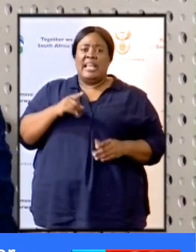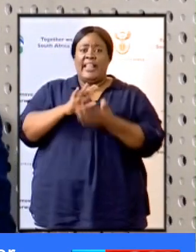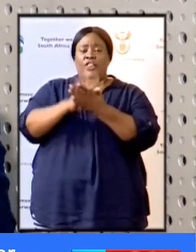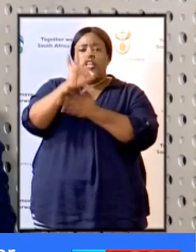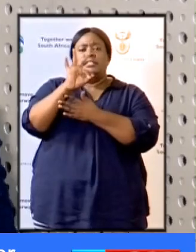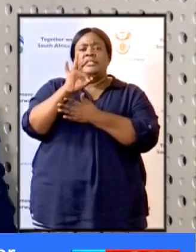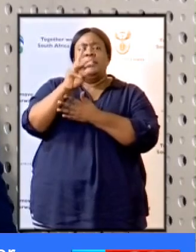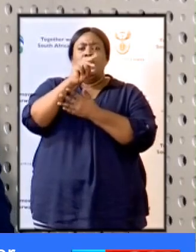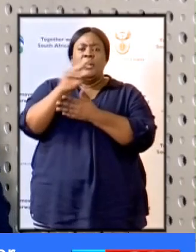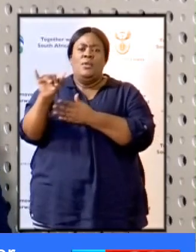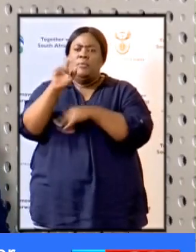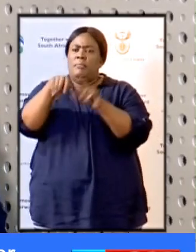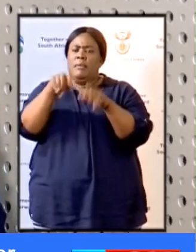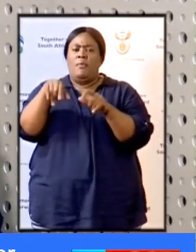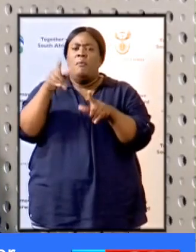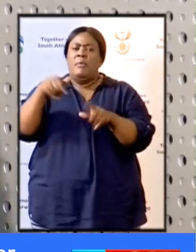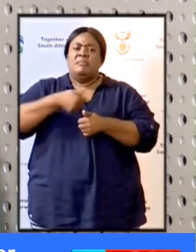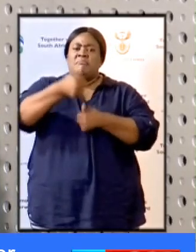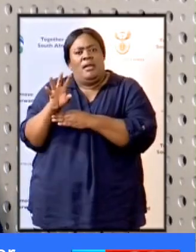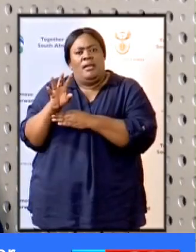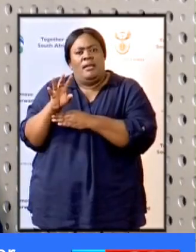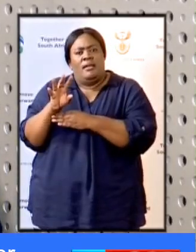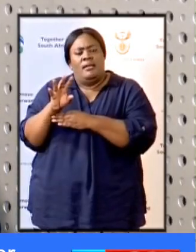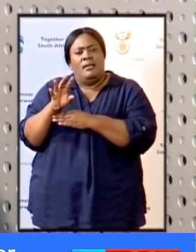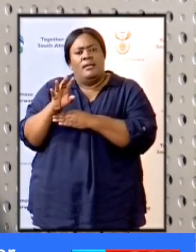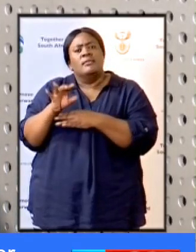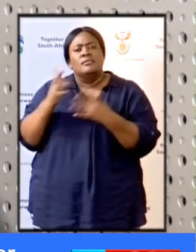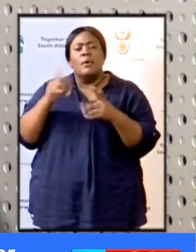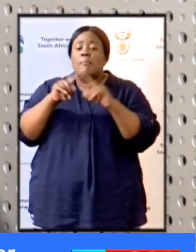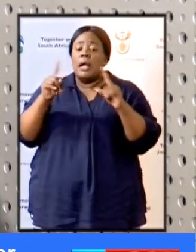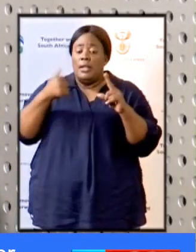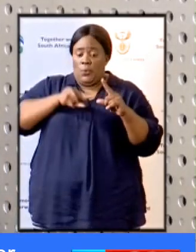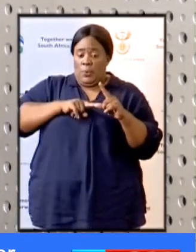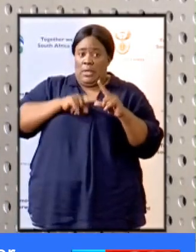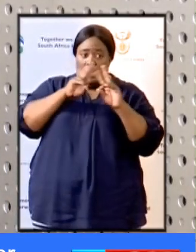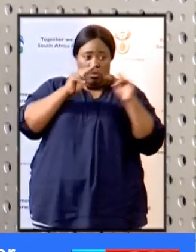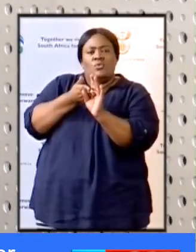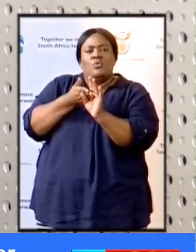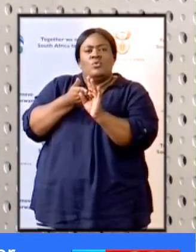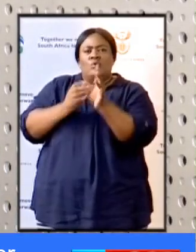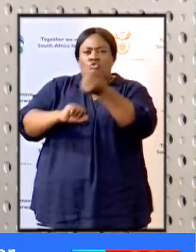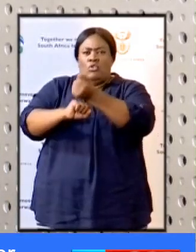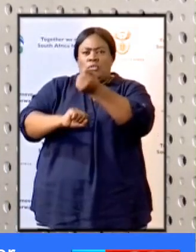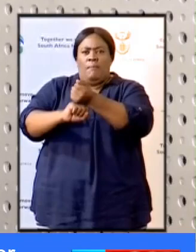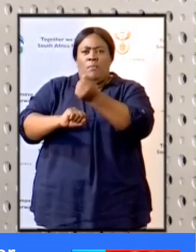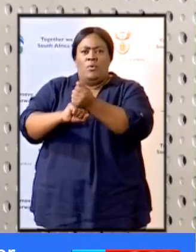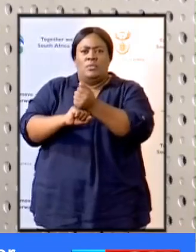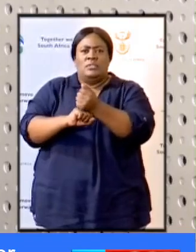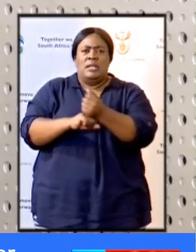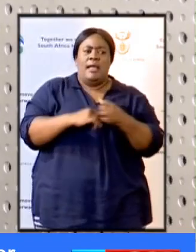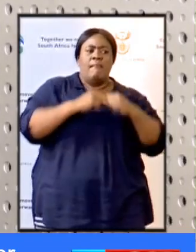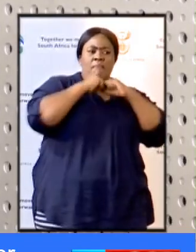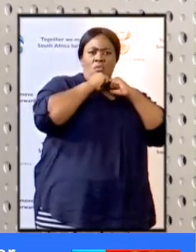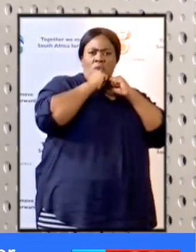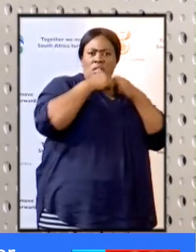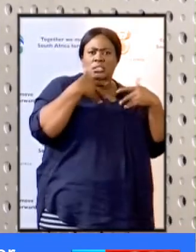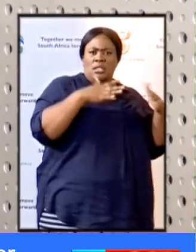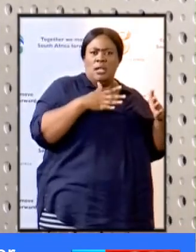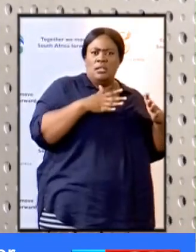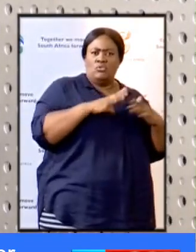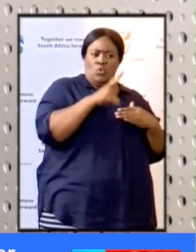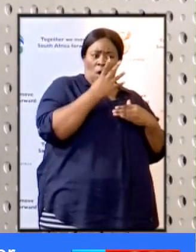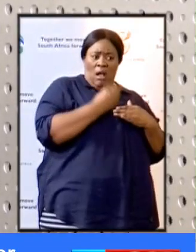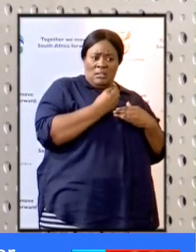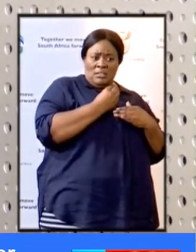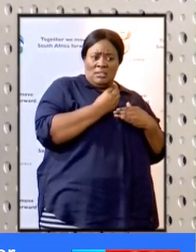so we figure balances that we have to make, and I think we have to discuss as a nation. And parents are beginning to ask, what are we